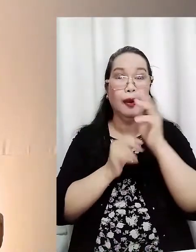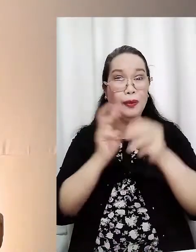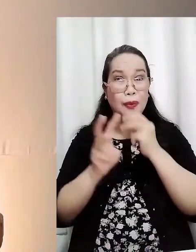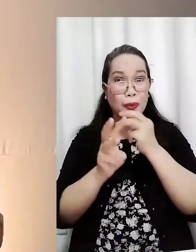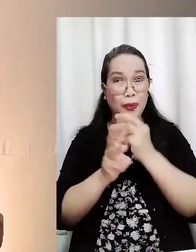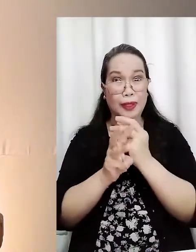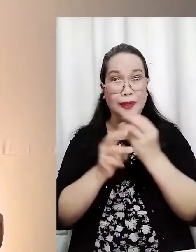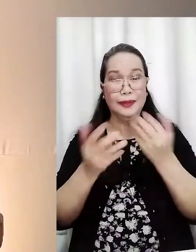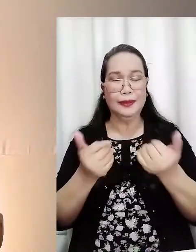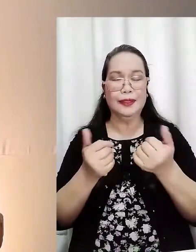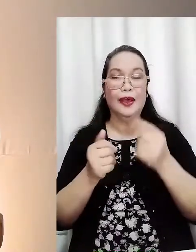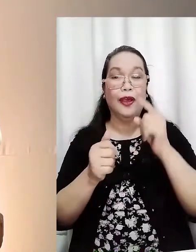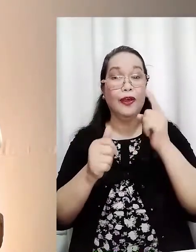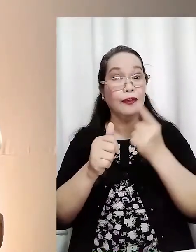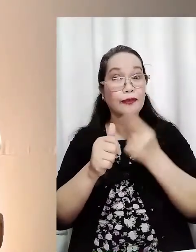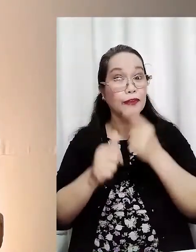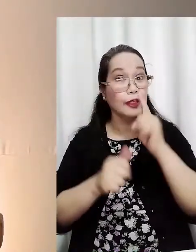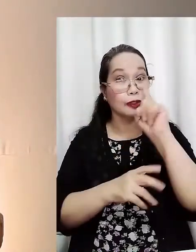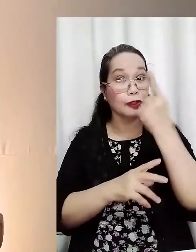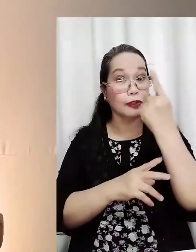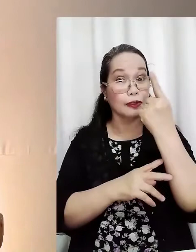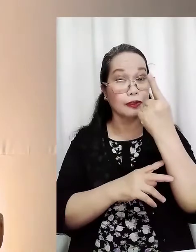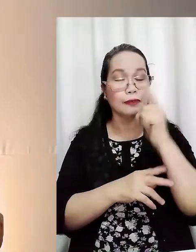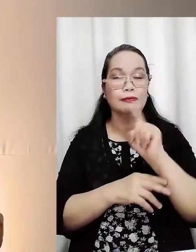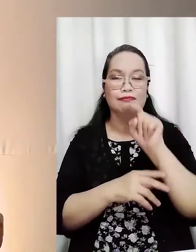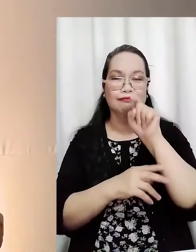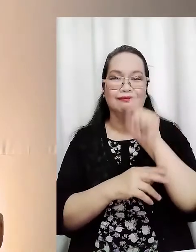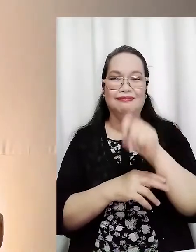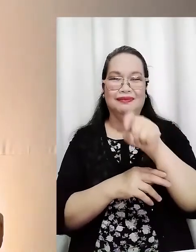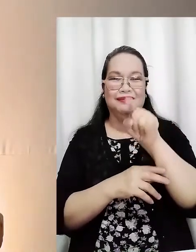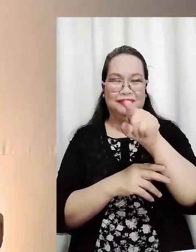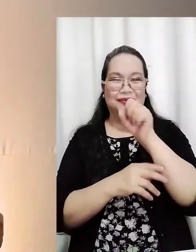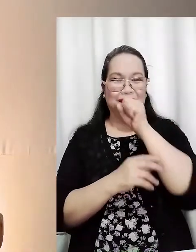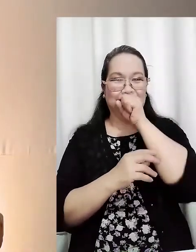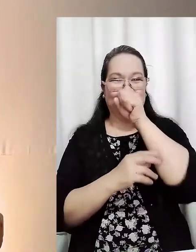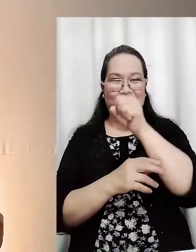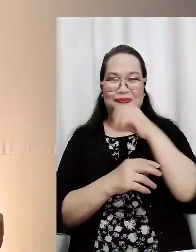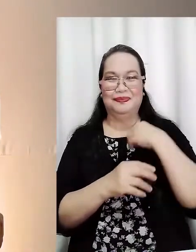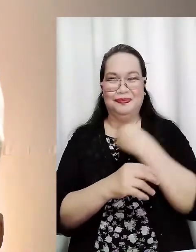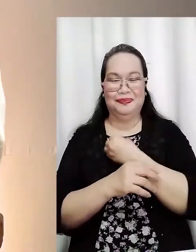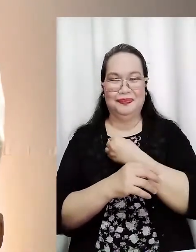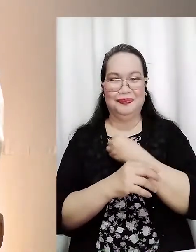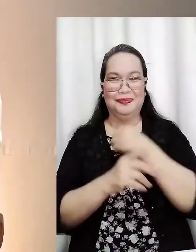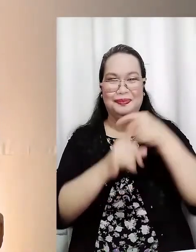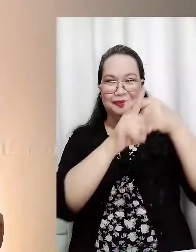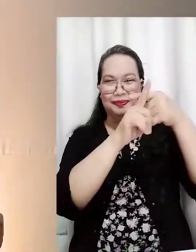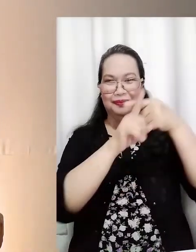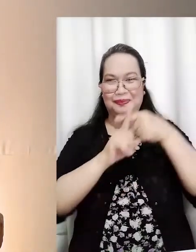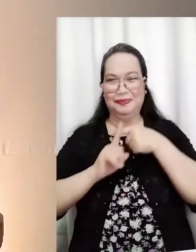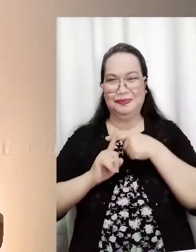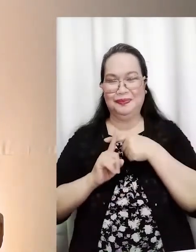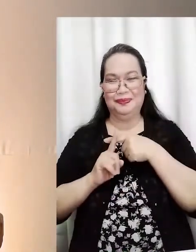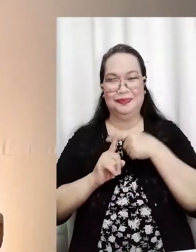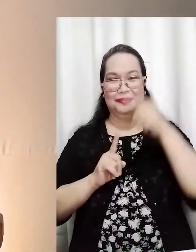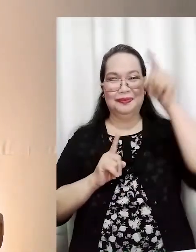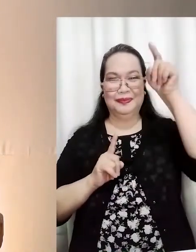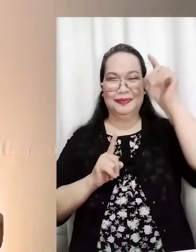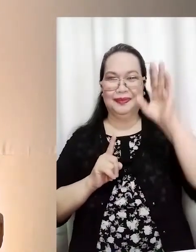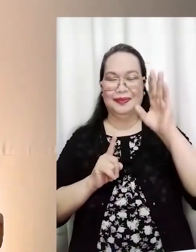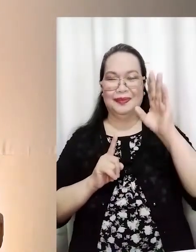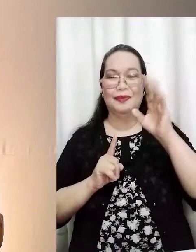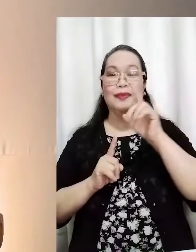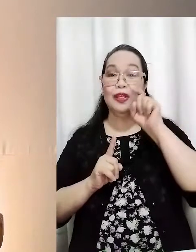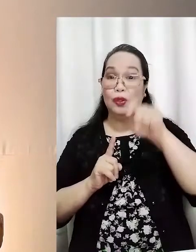First, we have to be sure about our spiritual standing. Be sure that you